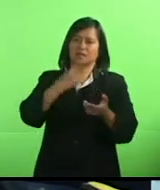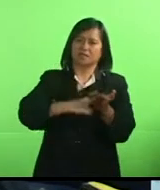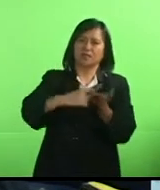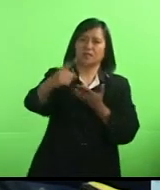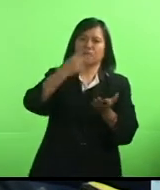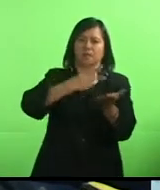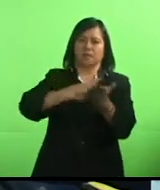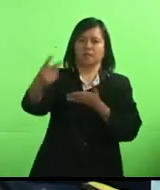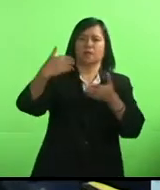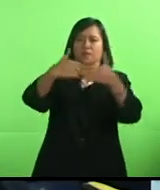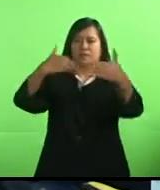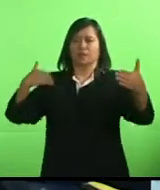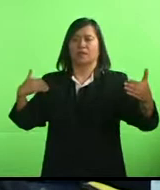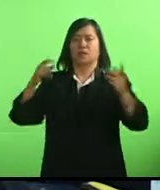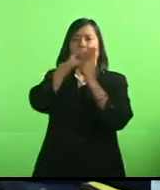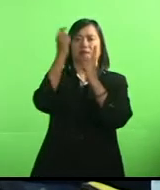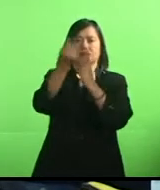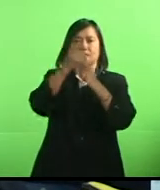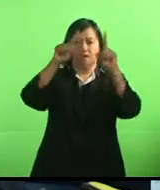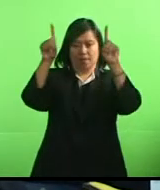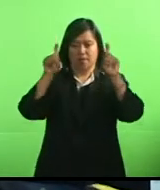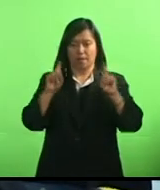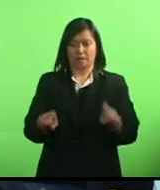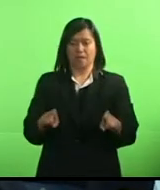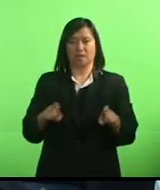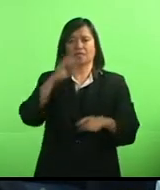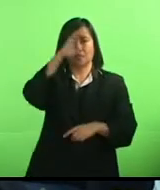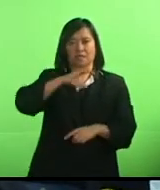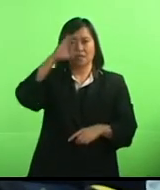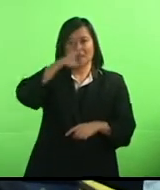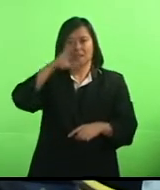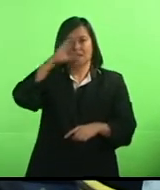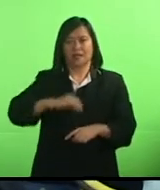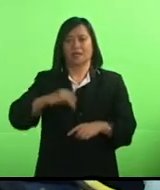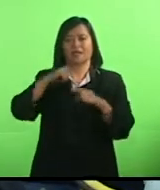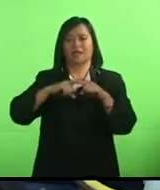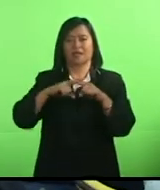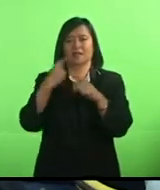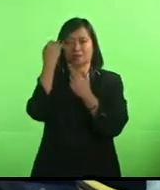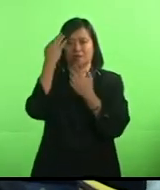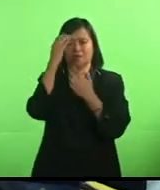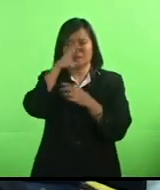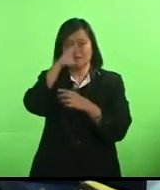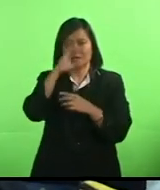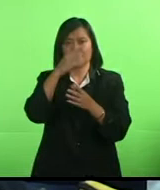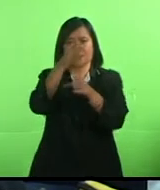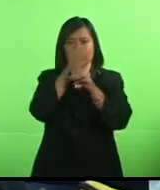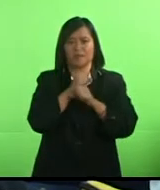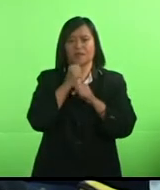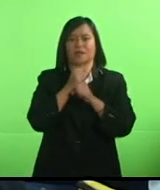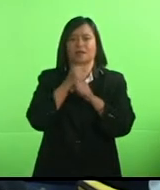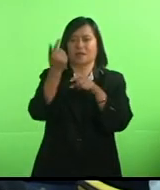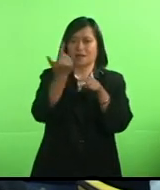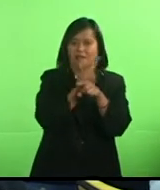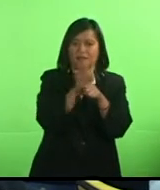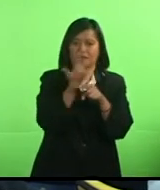time before the exam date. So look out for the final sample question, practice questions and the sample.